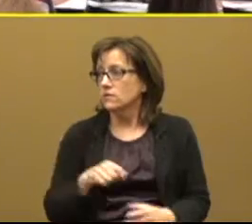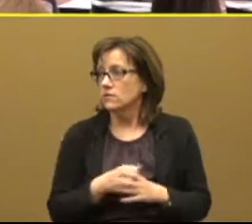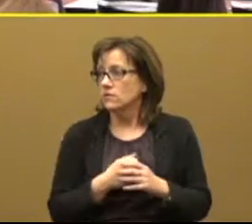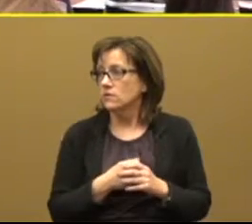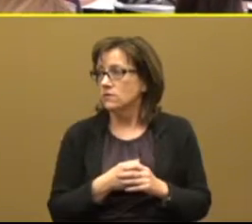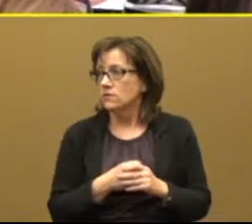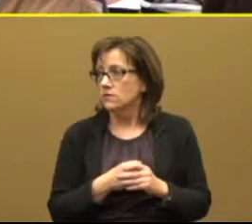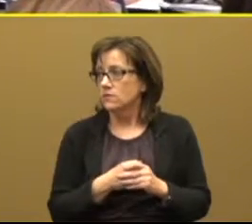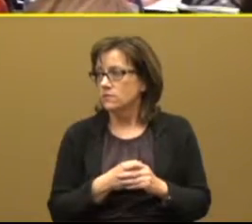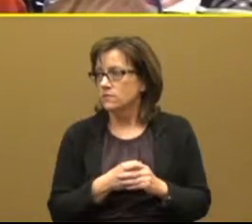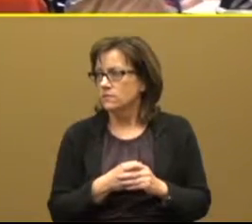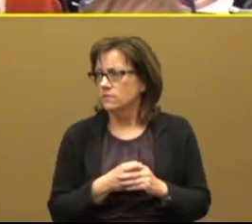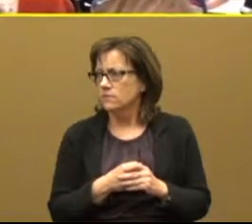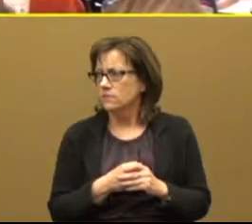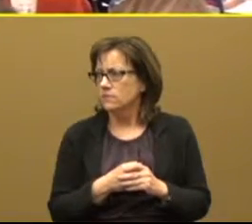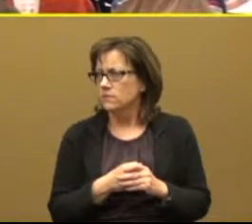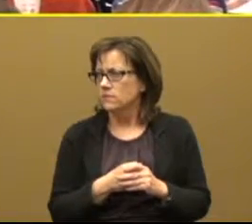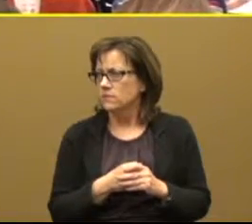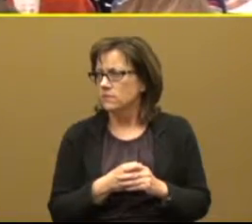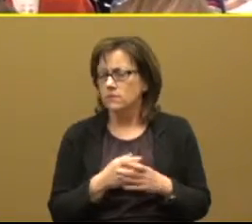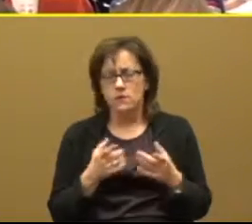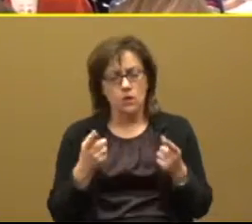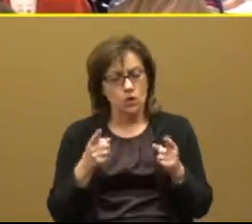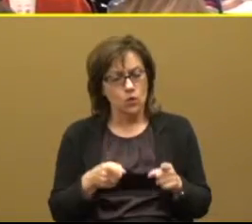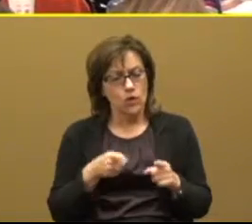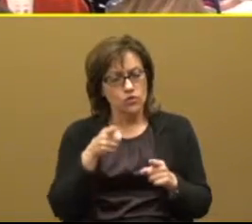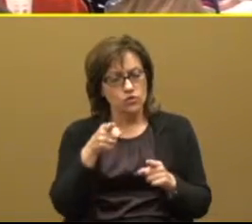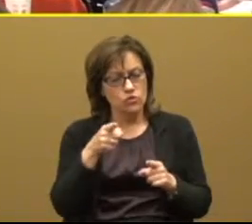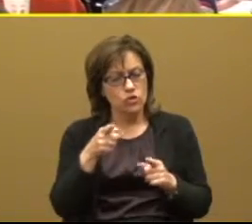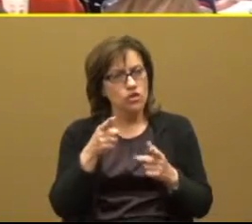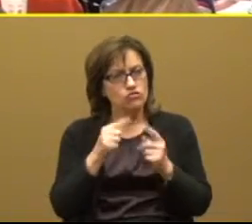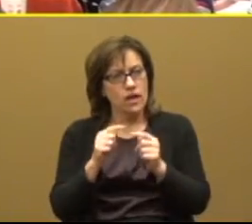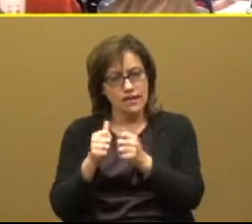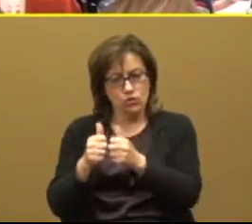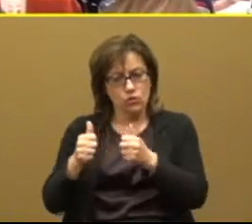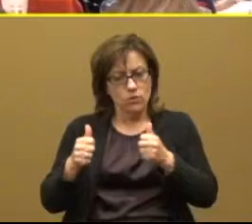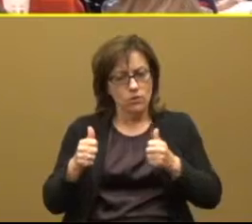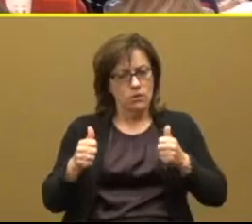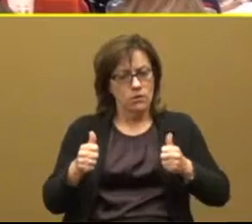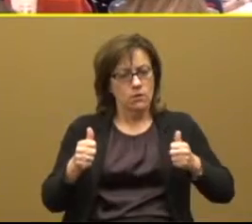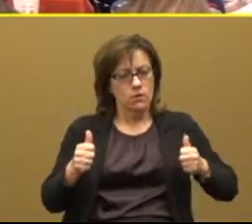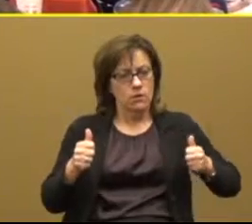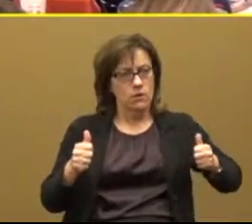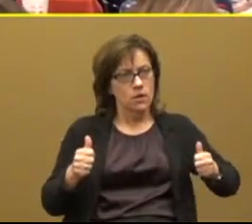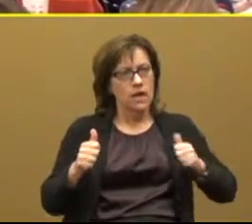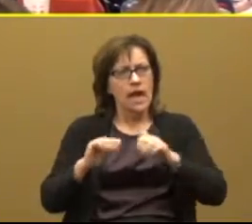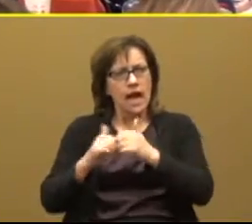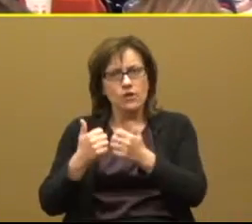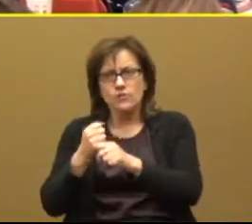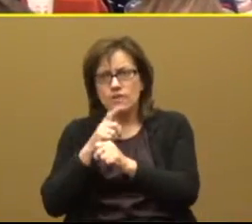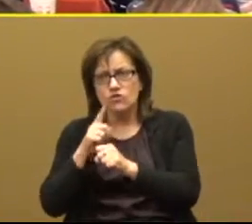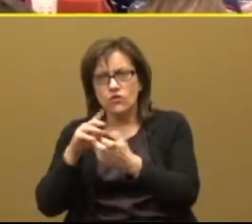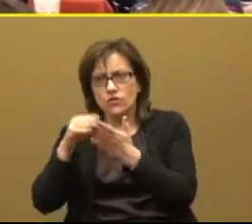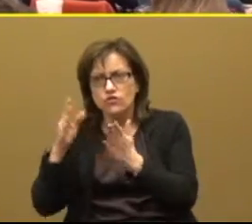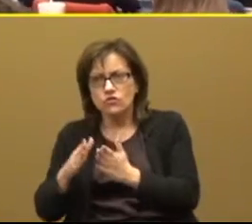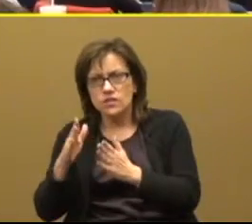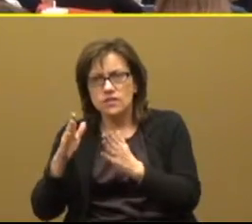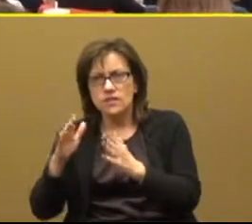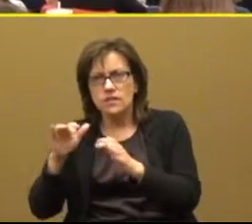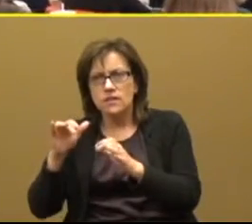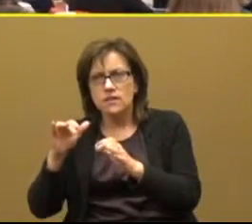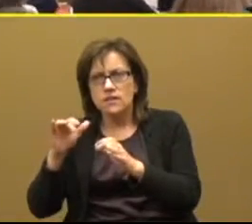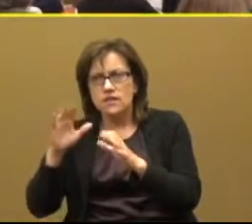yes. So when you're trying to extend your distance, how do you make sure the student stays focused on the picture